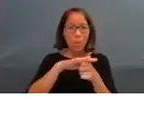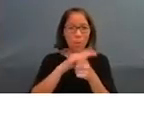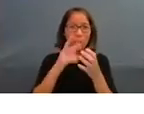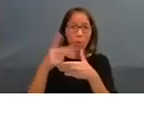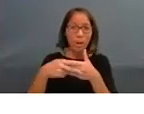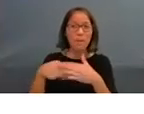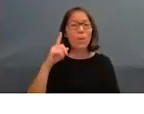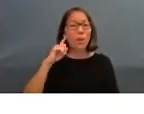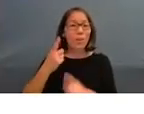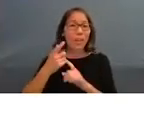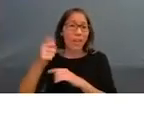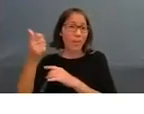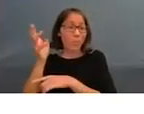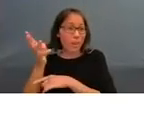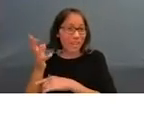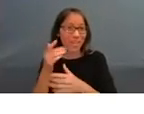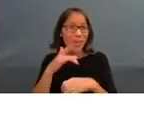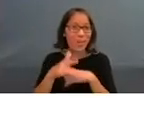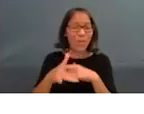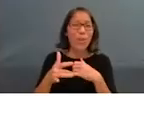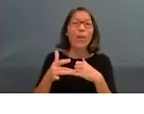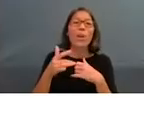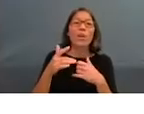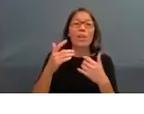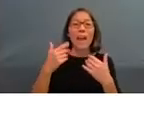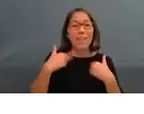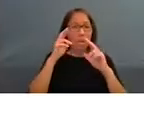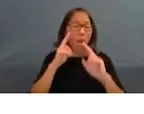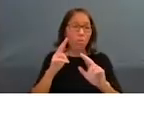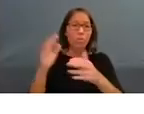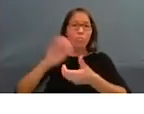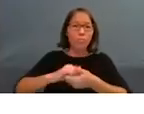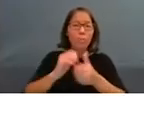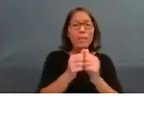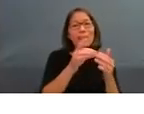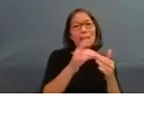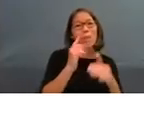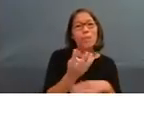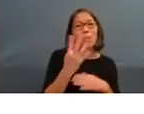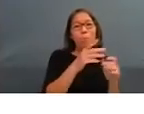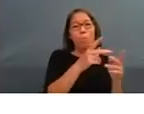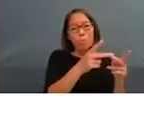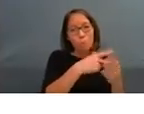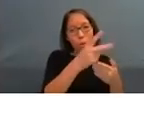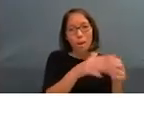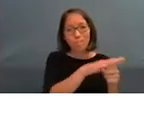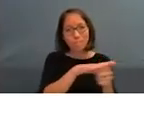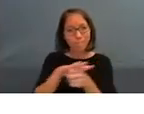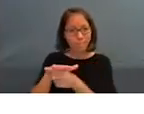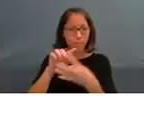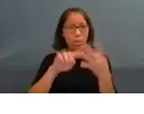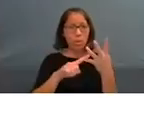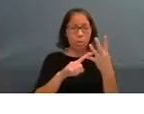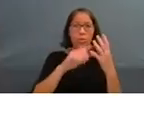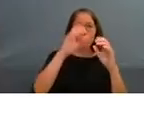during our presentation, had the honor to collaborate with the leads of the four program areas we'll be discussing tonight to reimagine that while